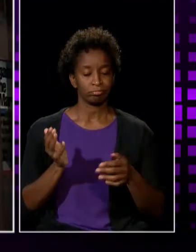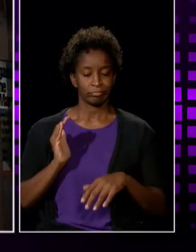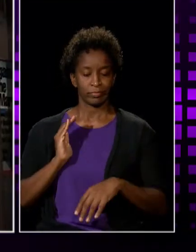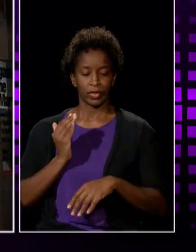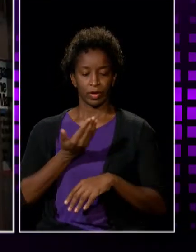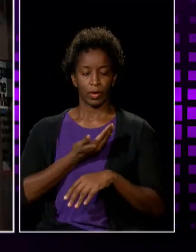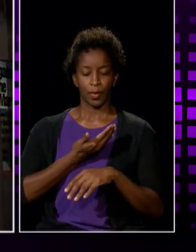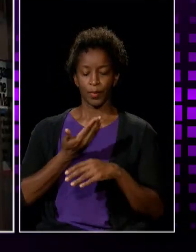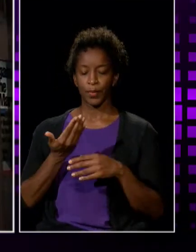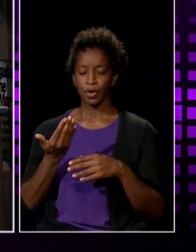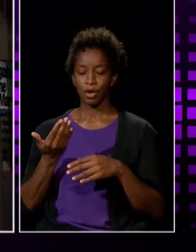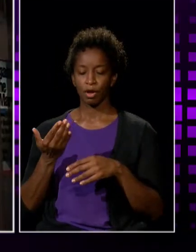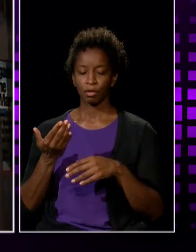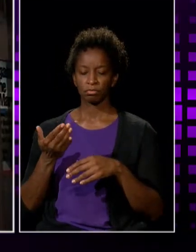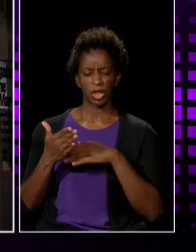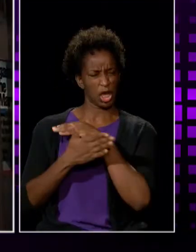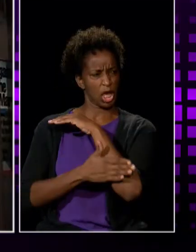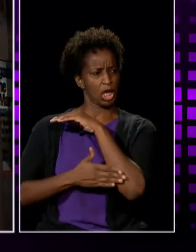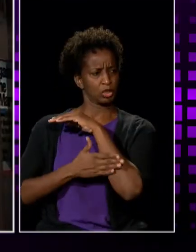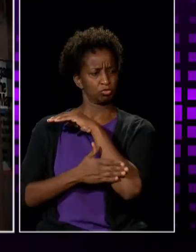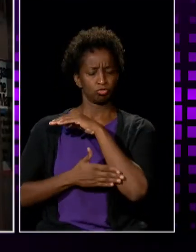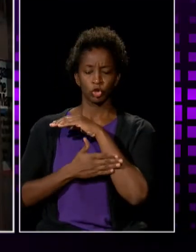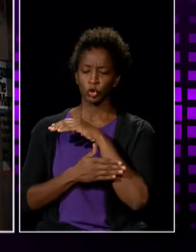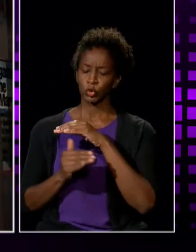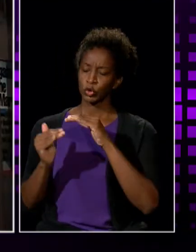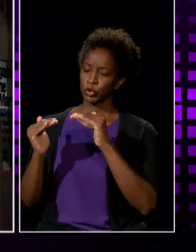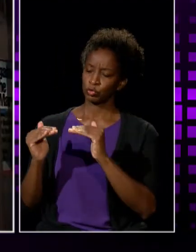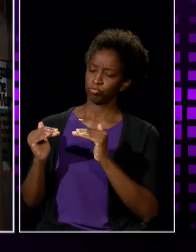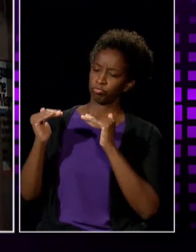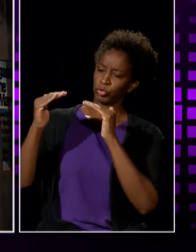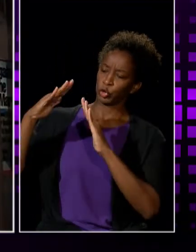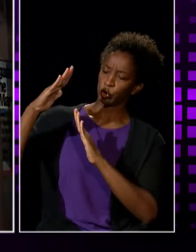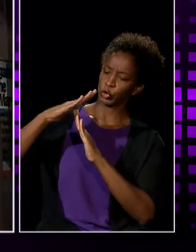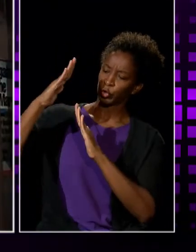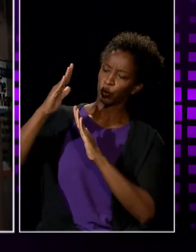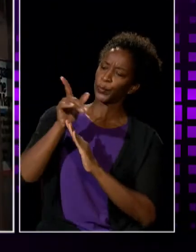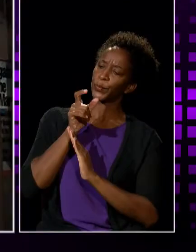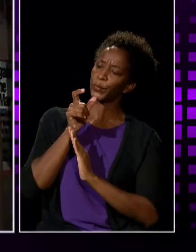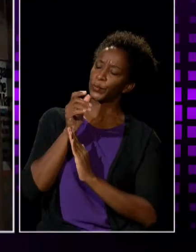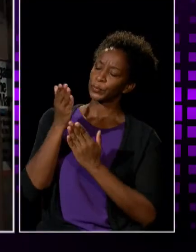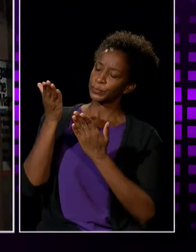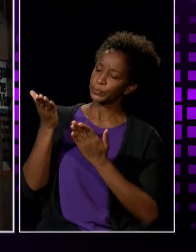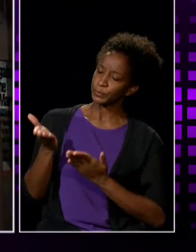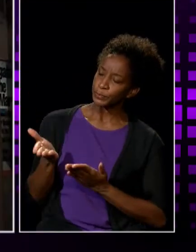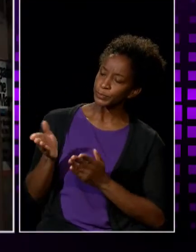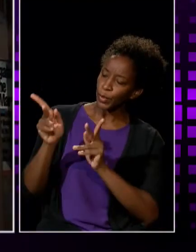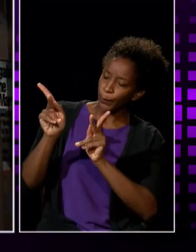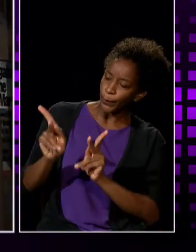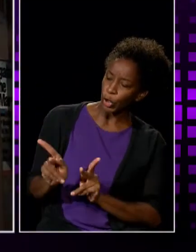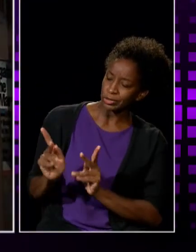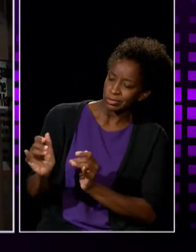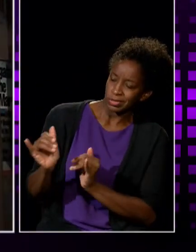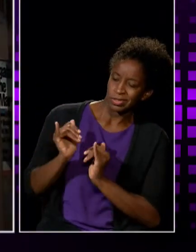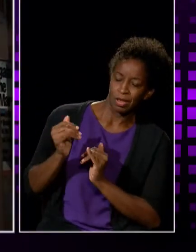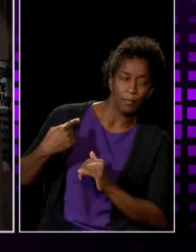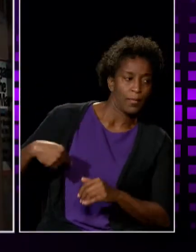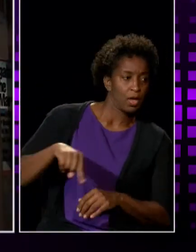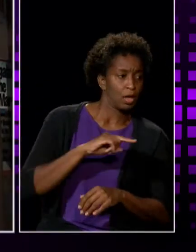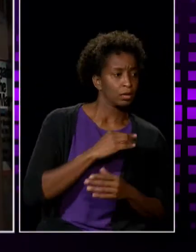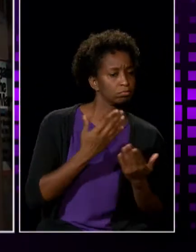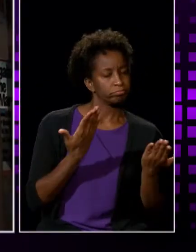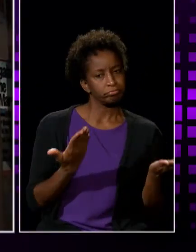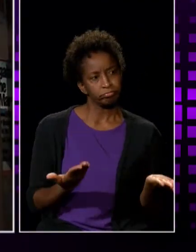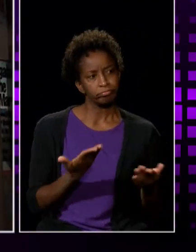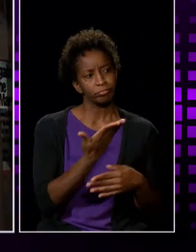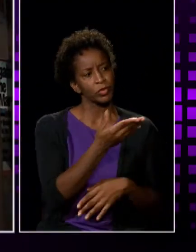who is intensely relatable to us. Her Majesty the Queen is no doubt a phenomenal figure, a well-liked